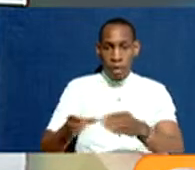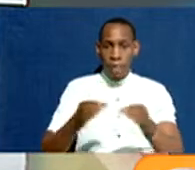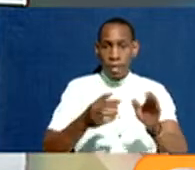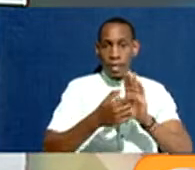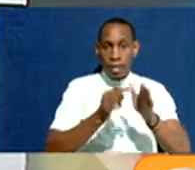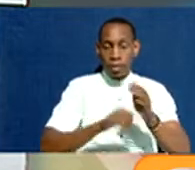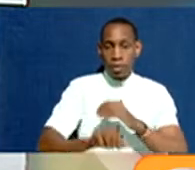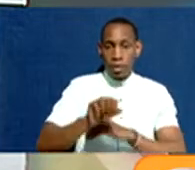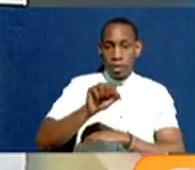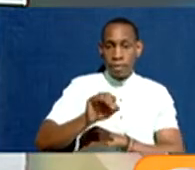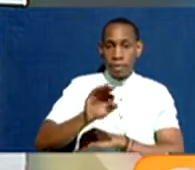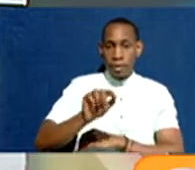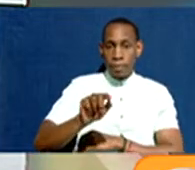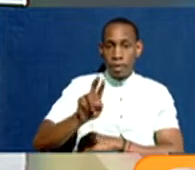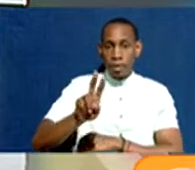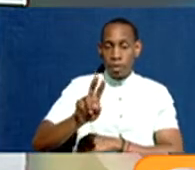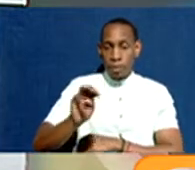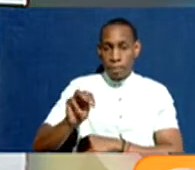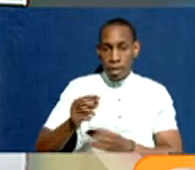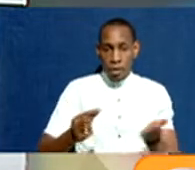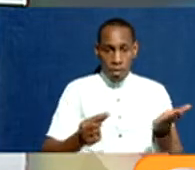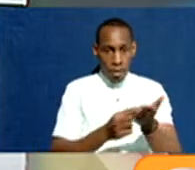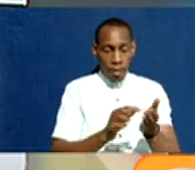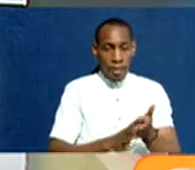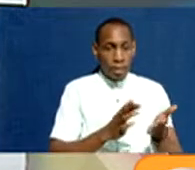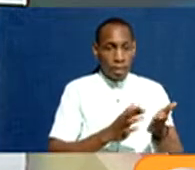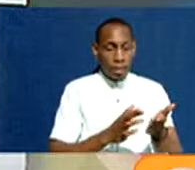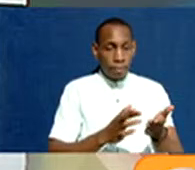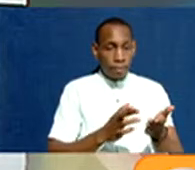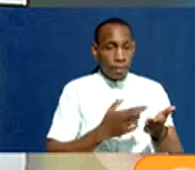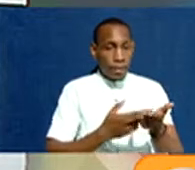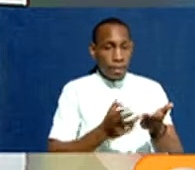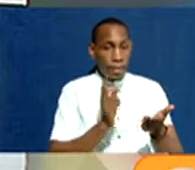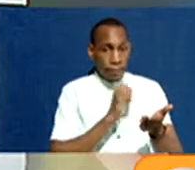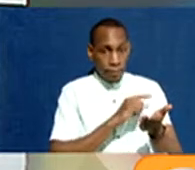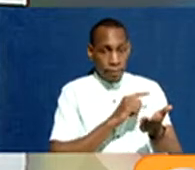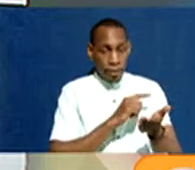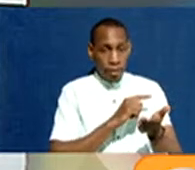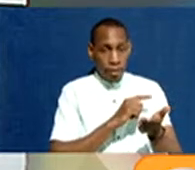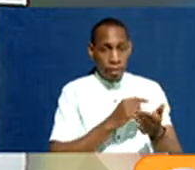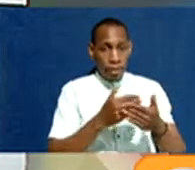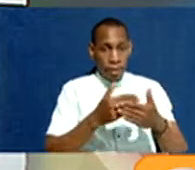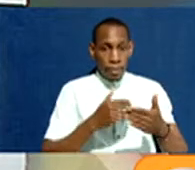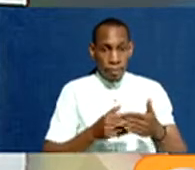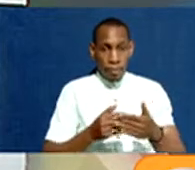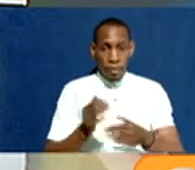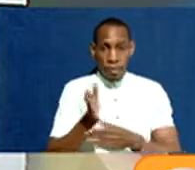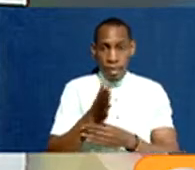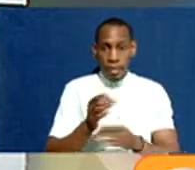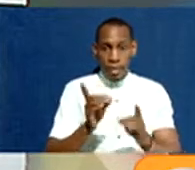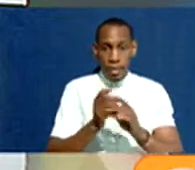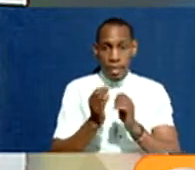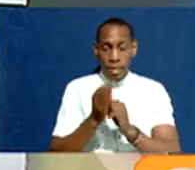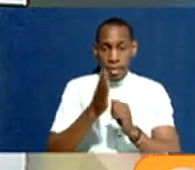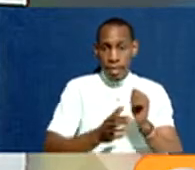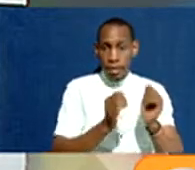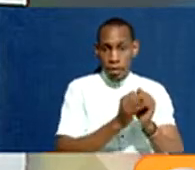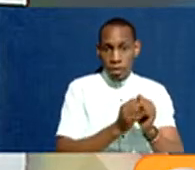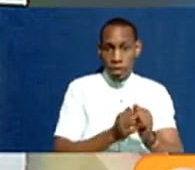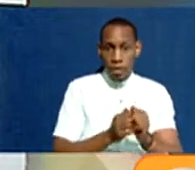shows 53.2 million SIM cards had been registered for by close of Thursday, 13th